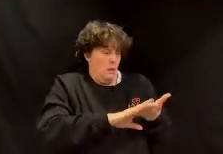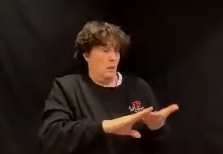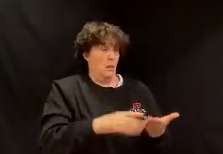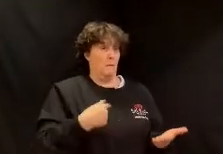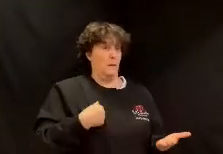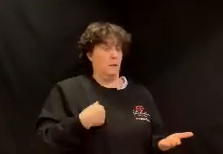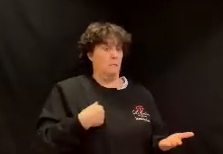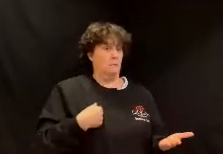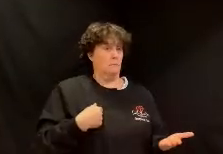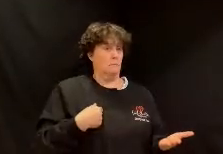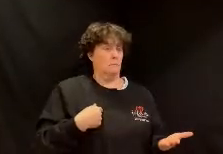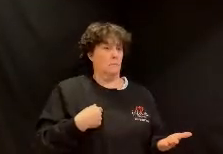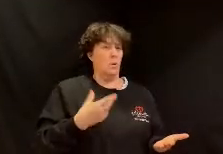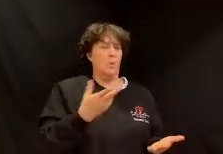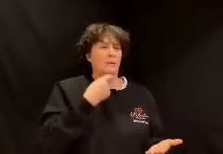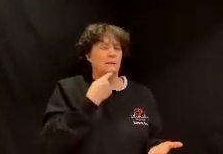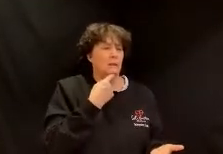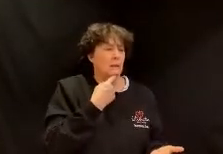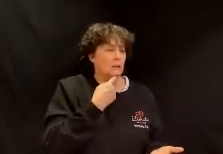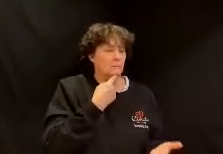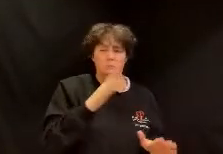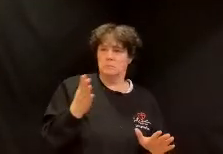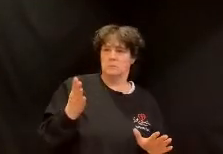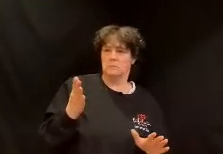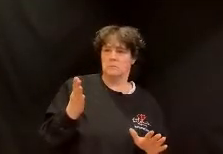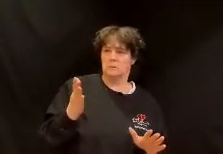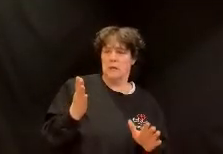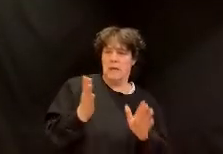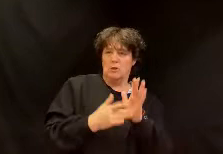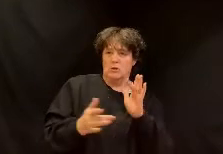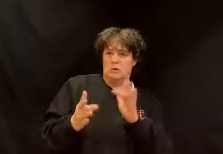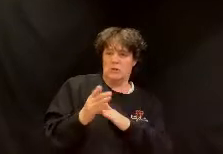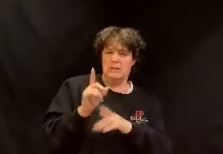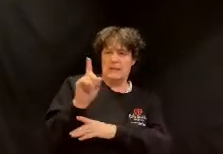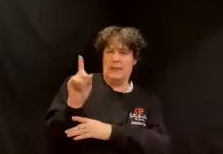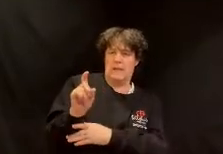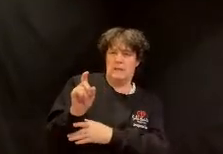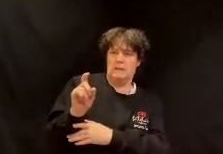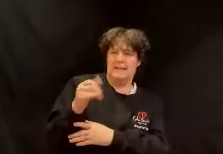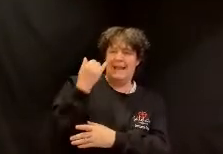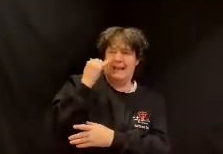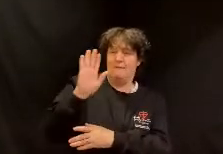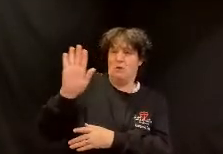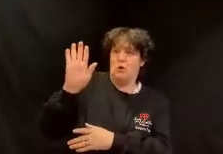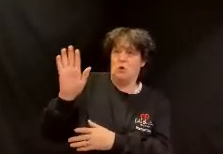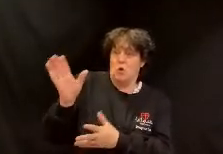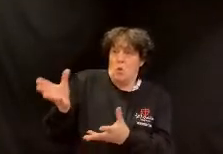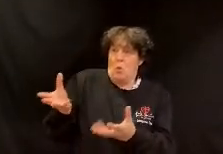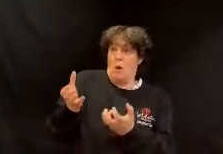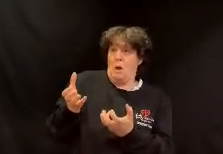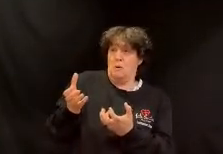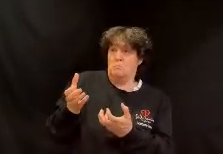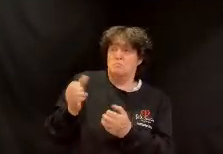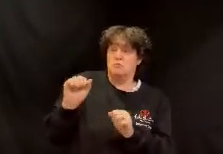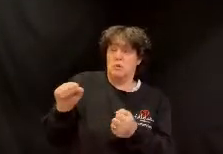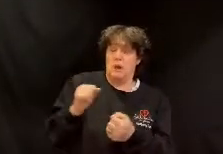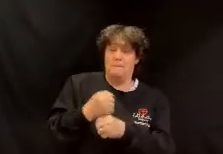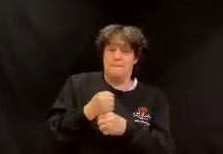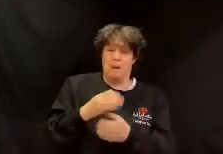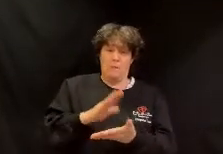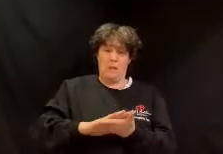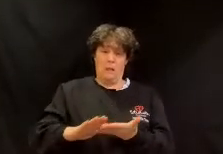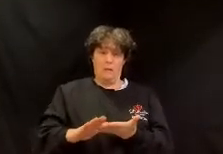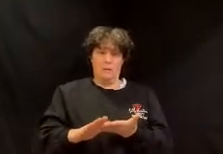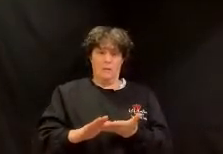Okay, hold on. What's He saying? He said, if you're what? You can make me clean. So He's